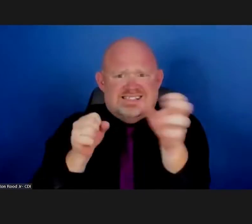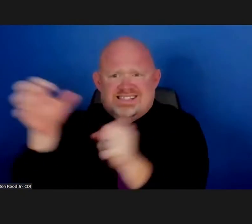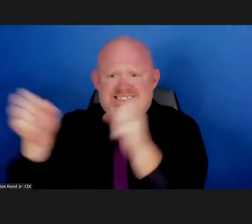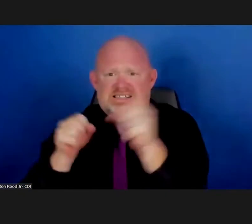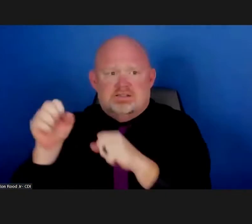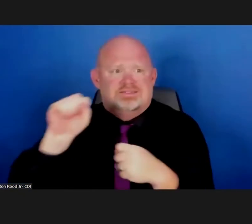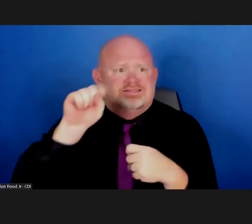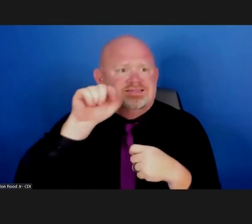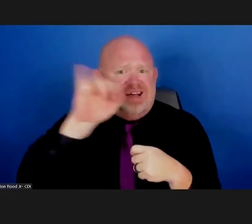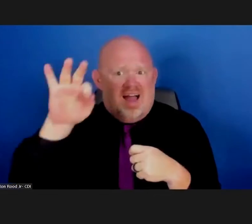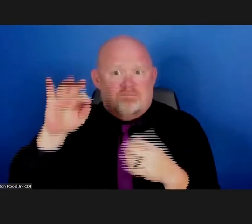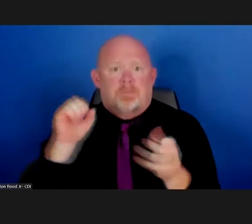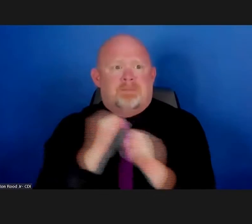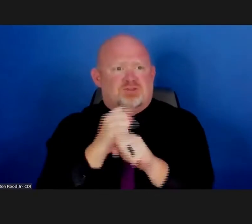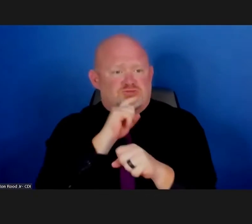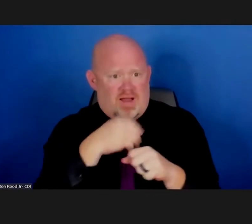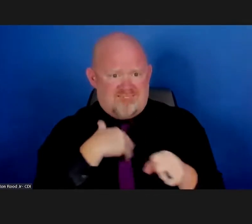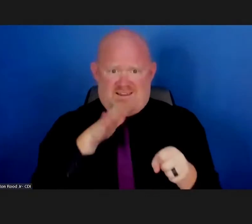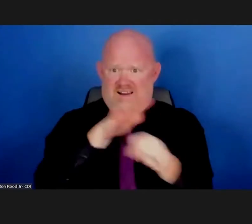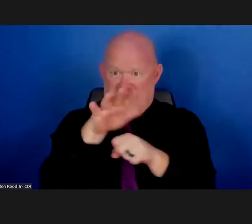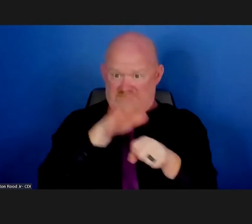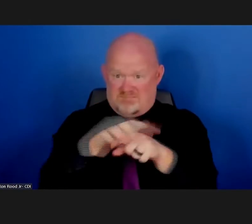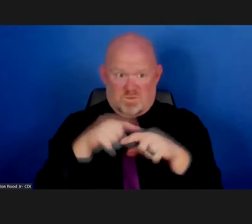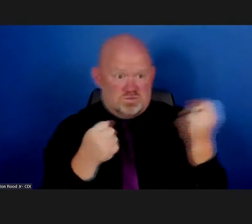homes who take these difficult patients.